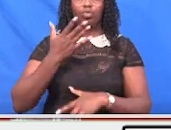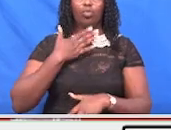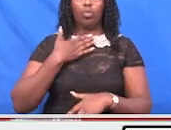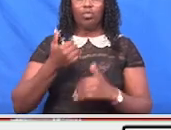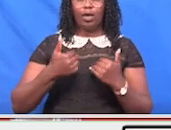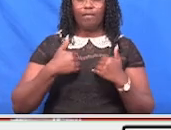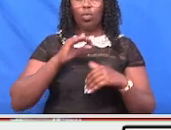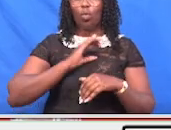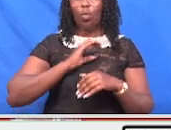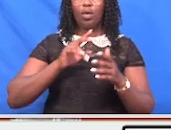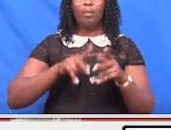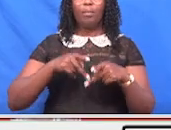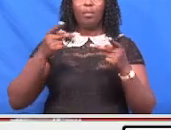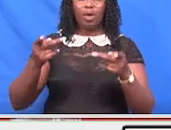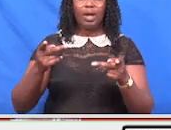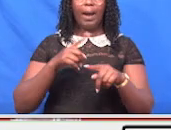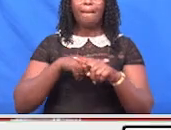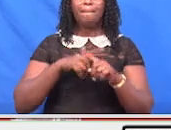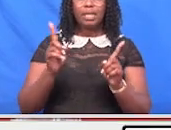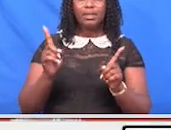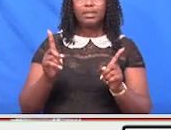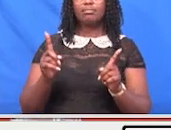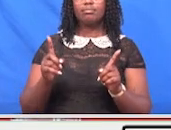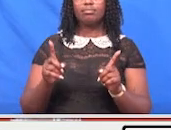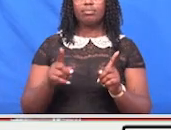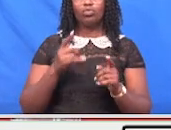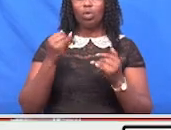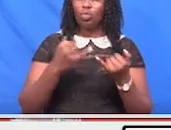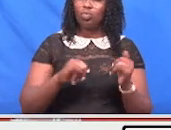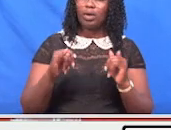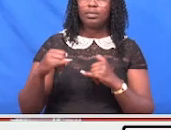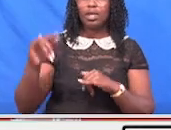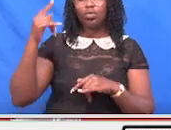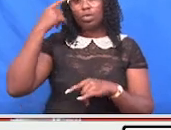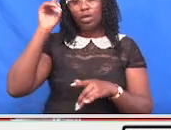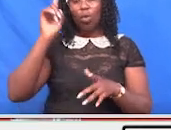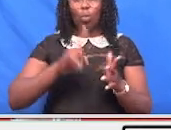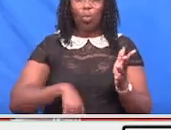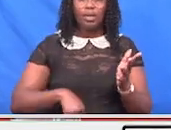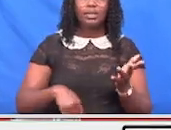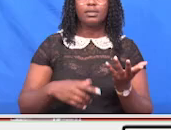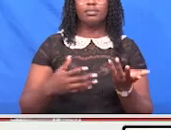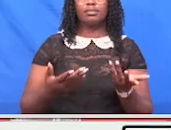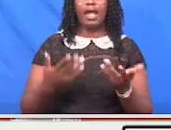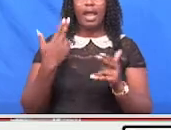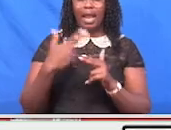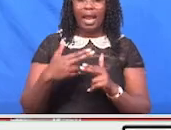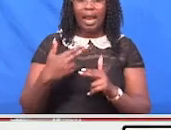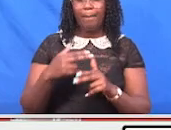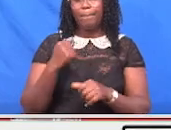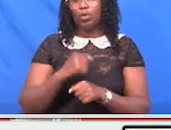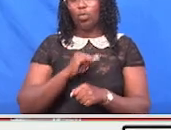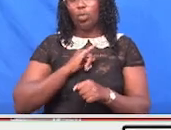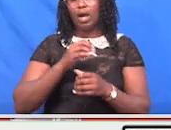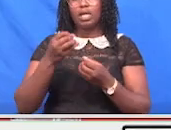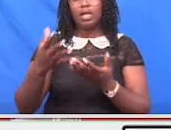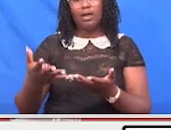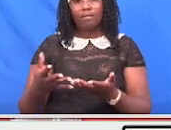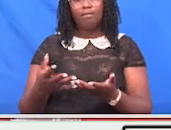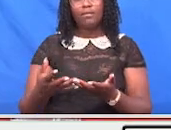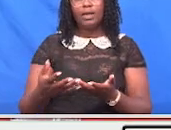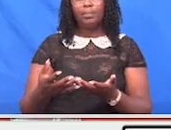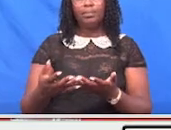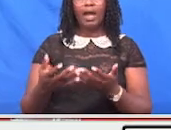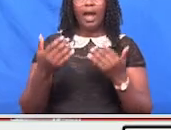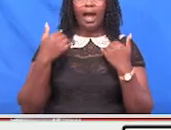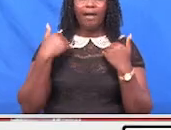your own products out here, but you are trying to think, first of all, what kind of a name do I give this product? And I